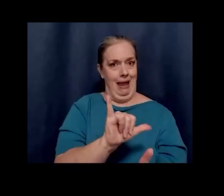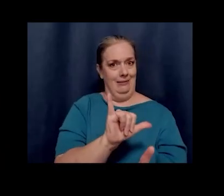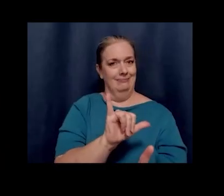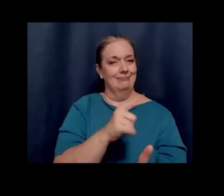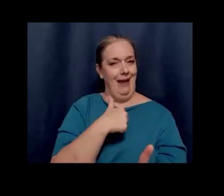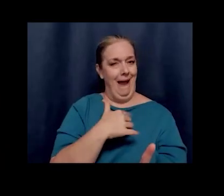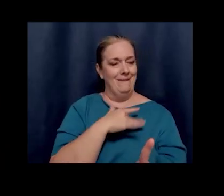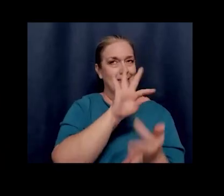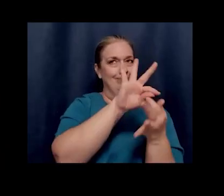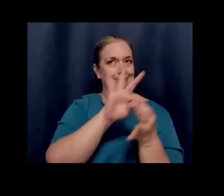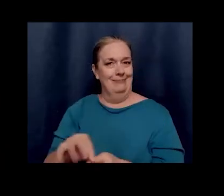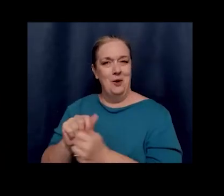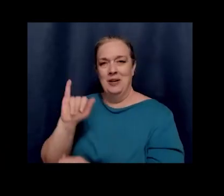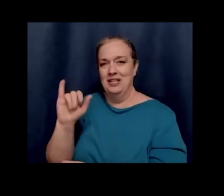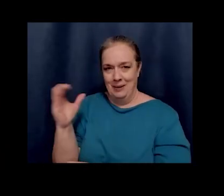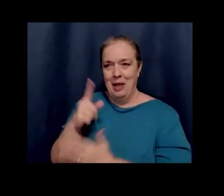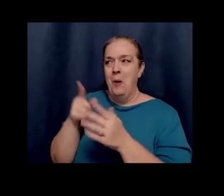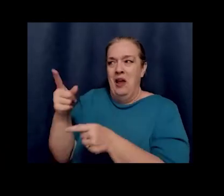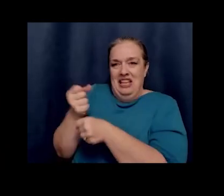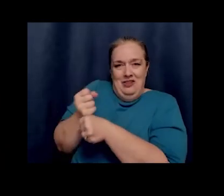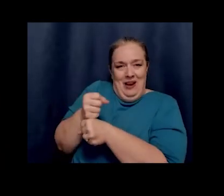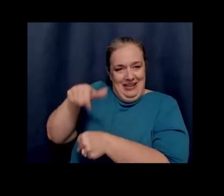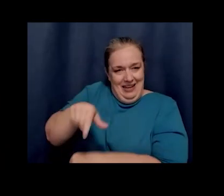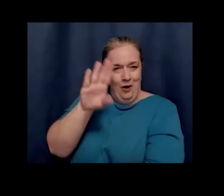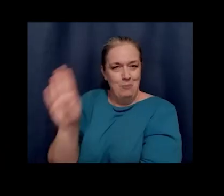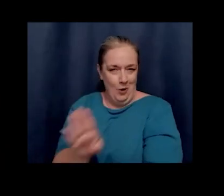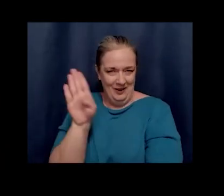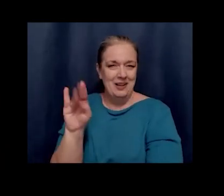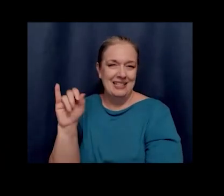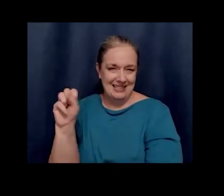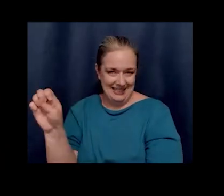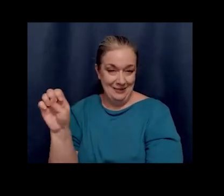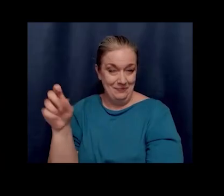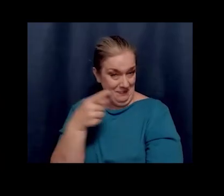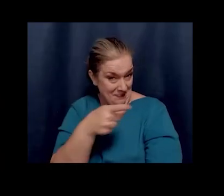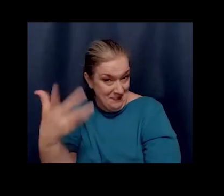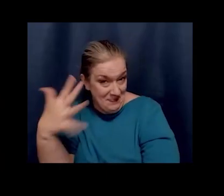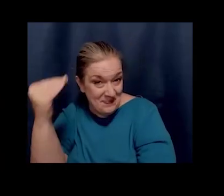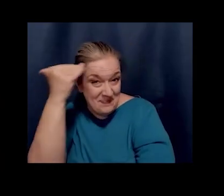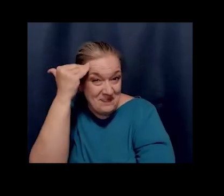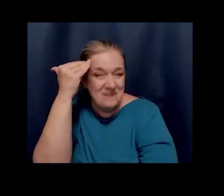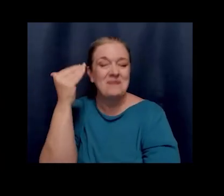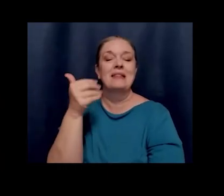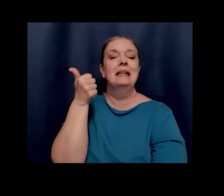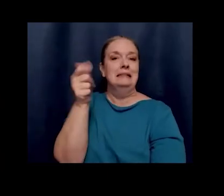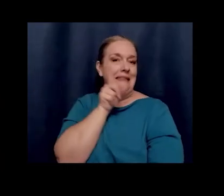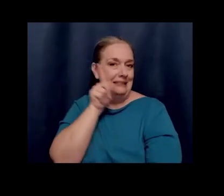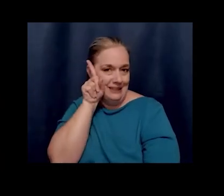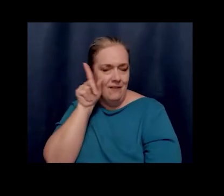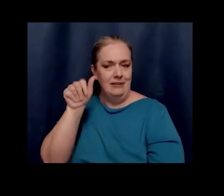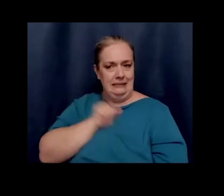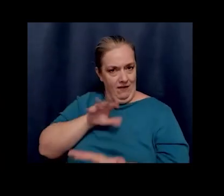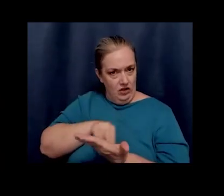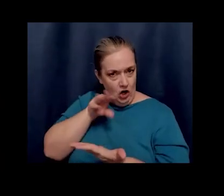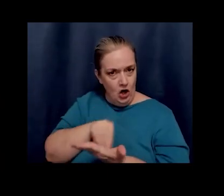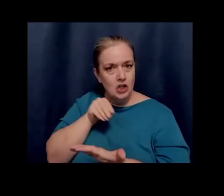Castle and what he created here in Boise. As many of you know, James Castle was a deaf and self-taught artist